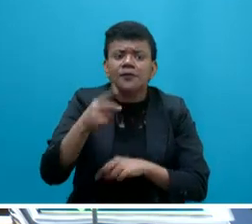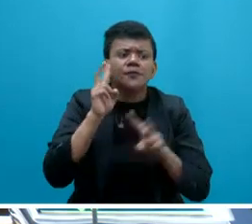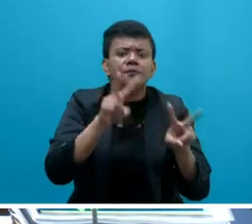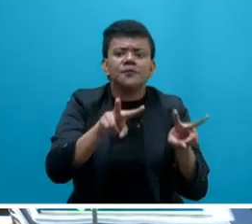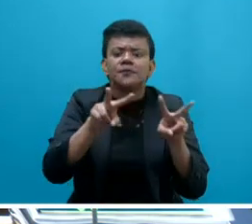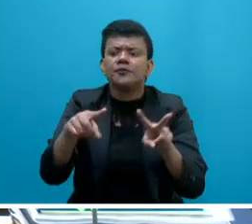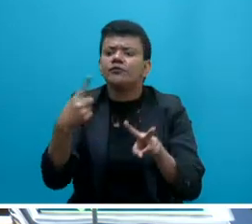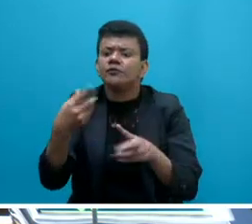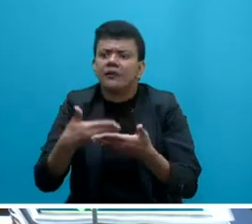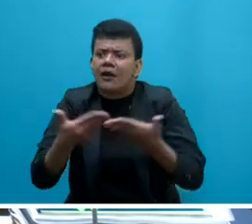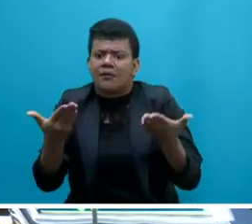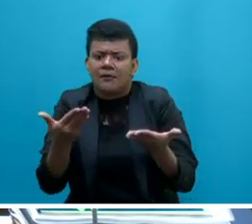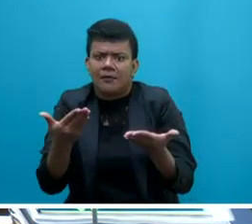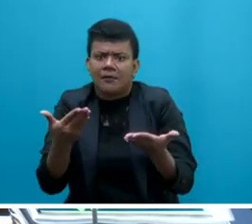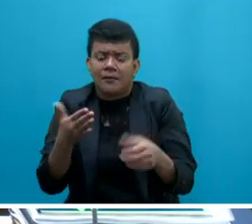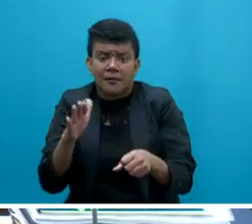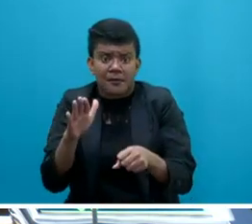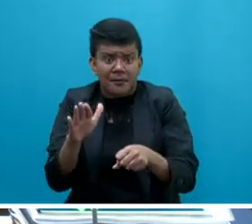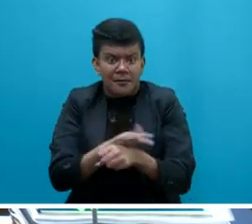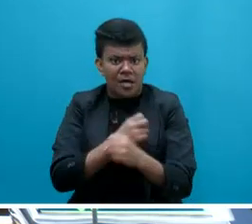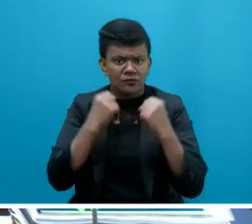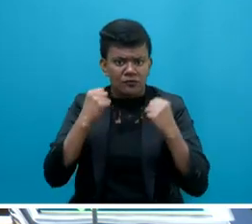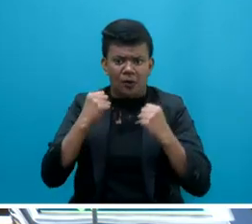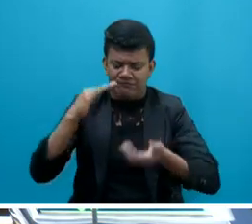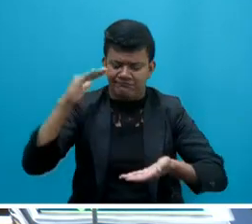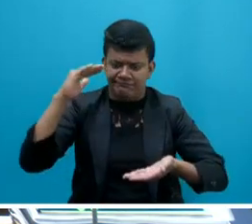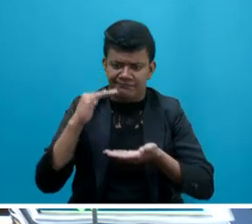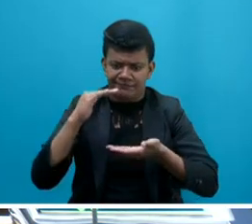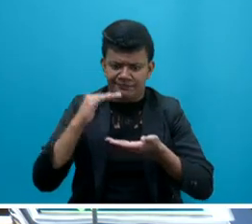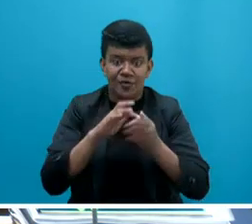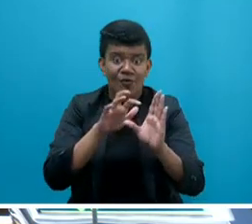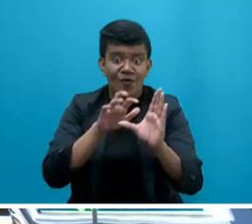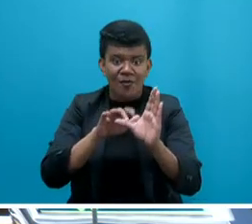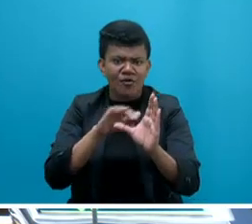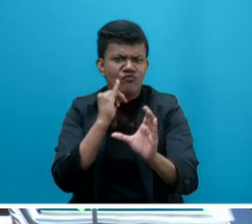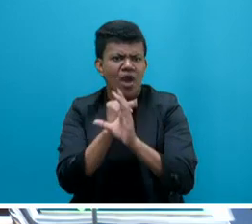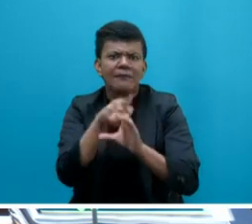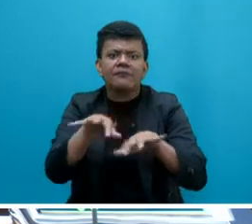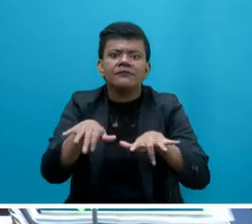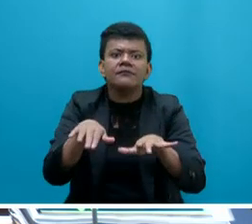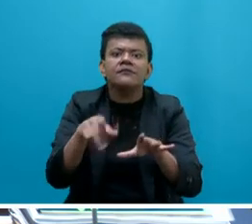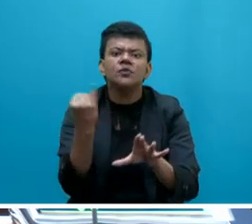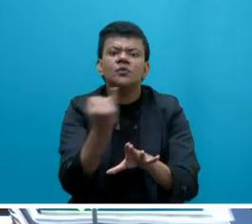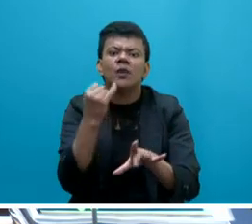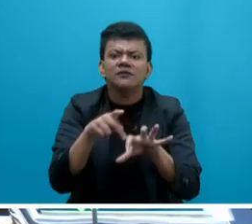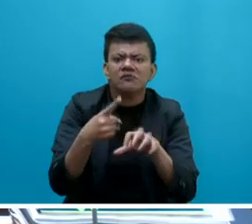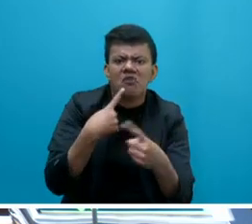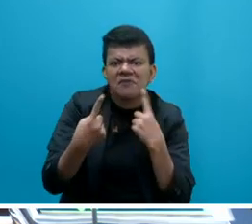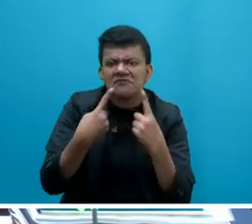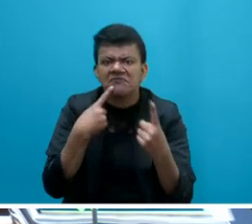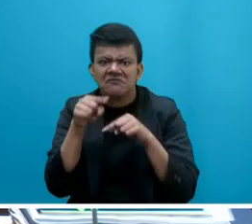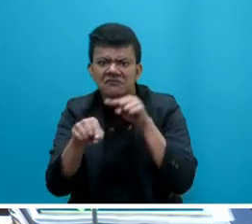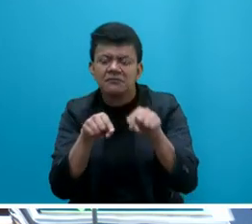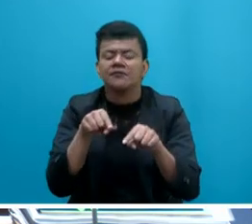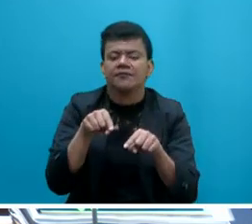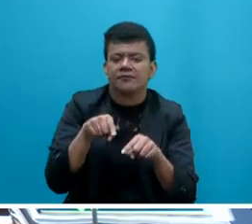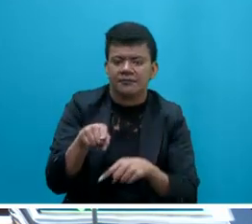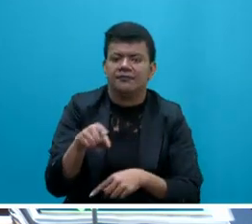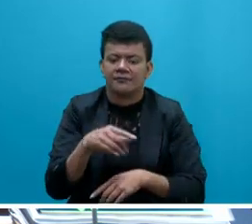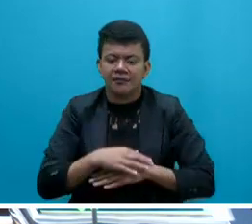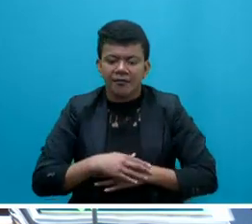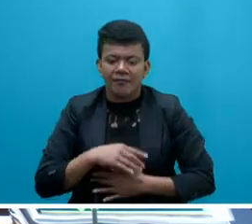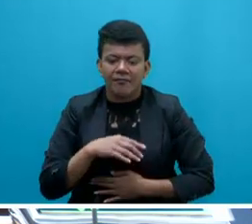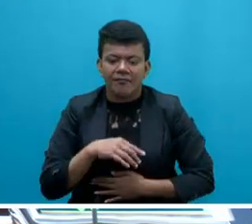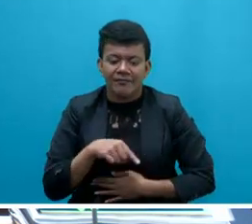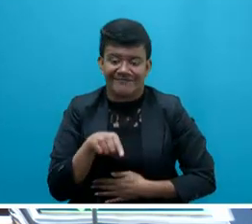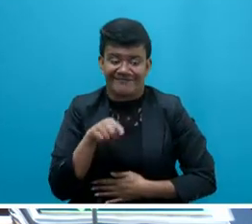its cybercrime capabilities through the assistance of foreign law enforcement agencies. Considering the impact social media has